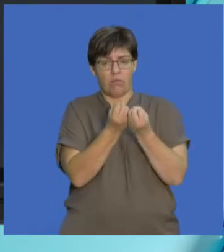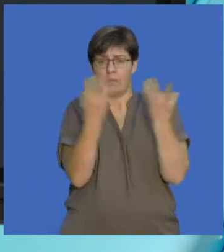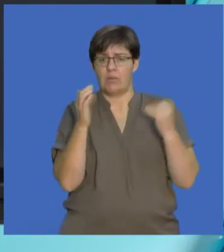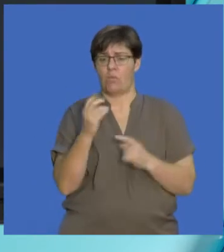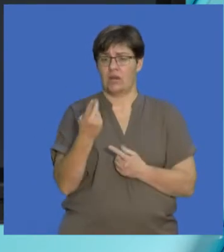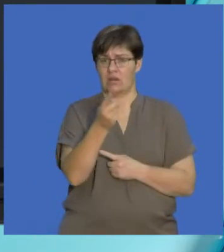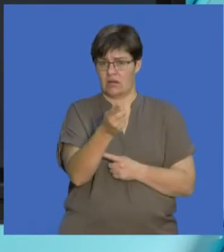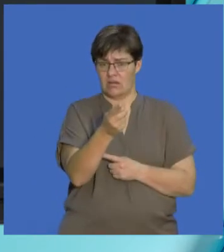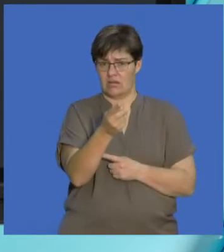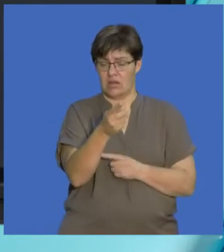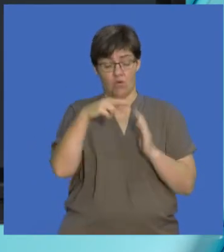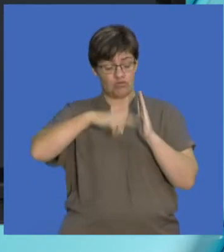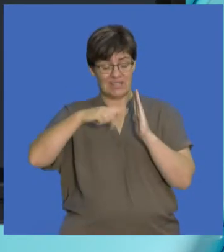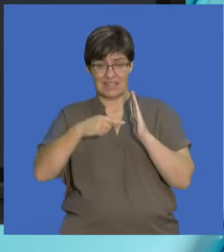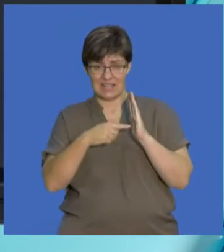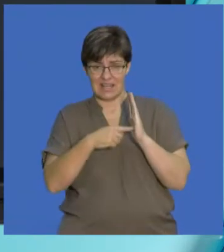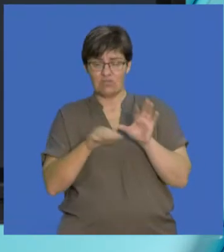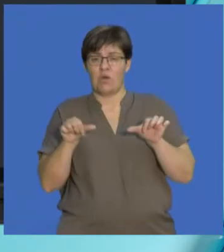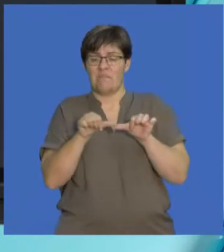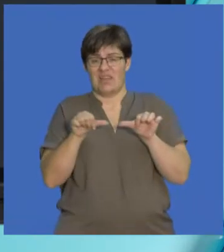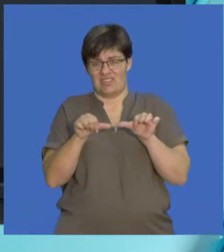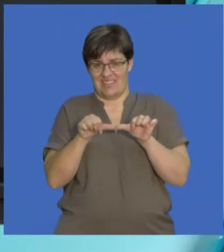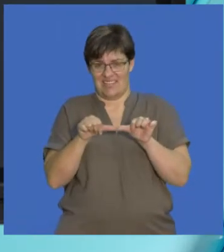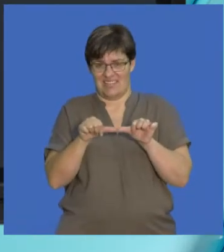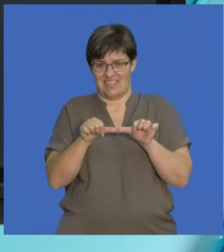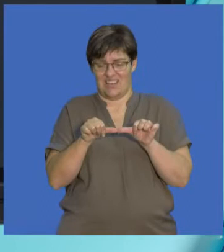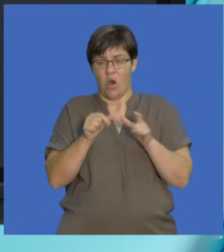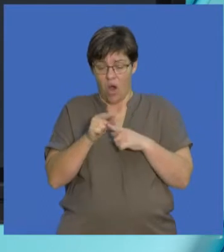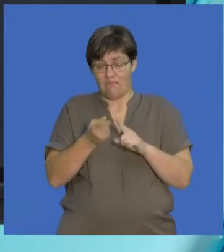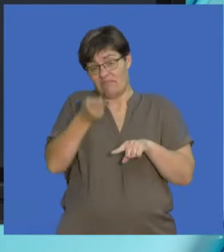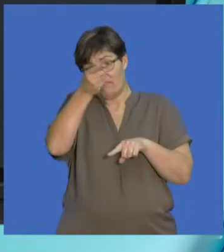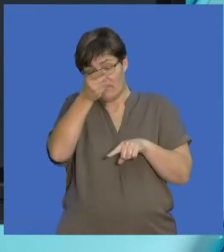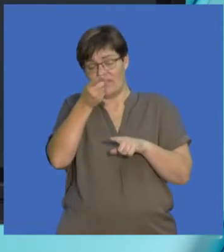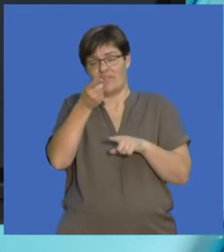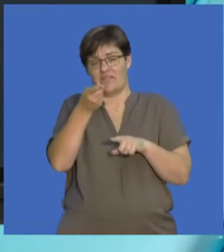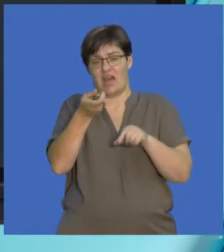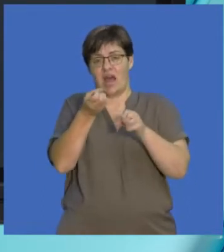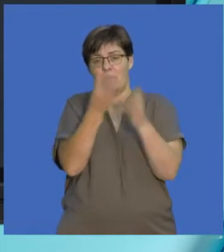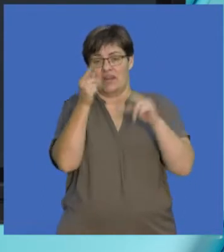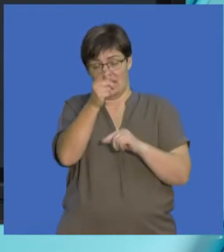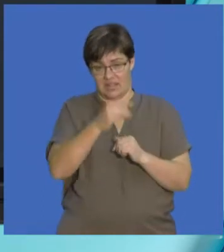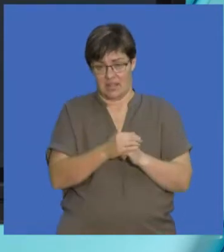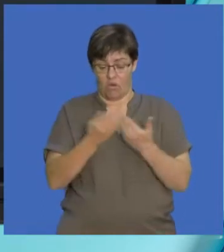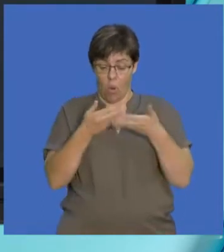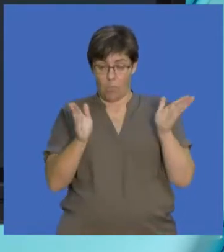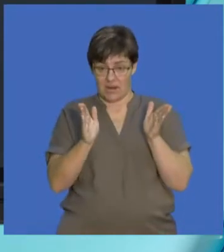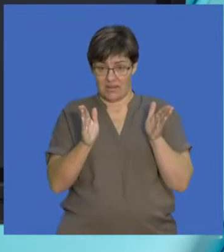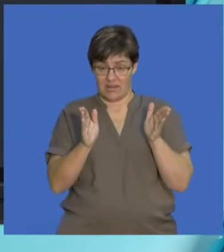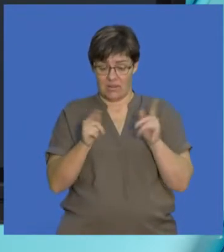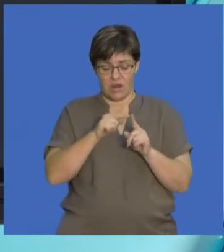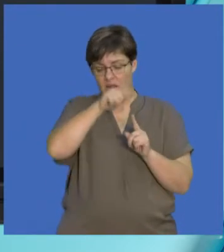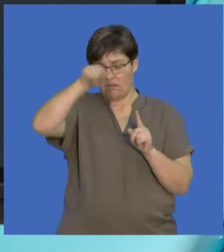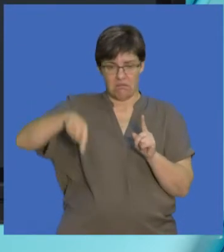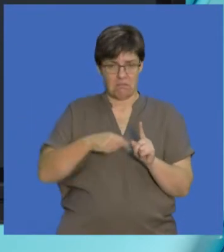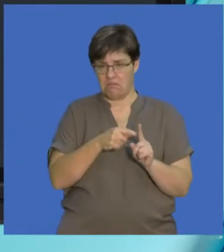and then the reading is the measurement of that quantity. So in an open circuit, when there is no